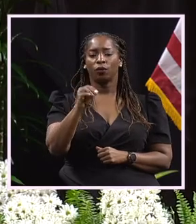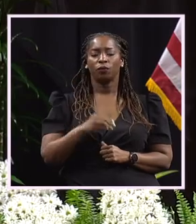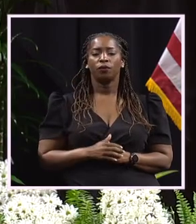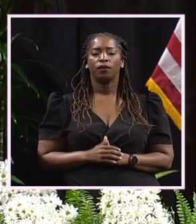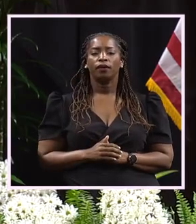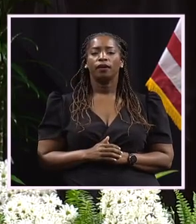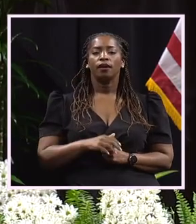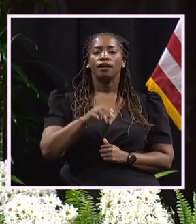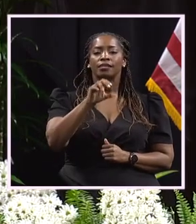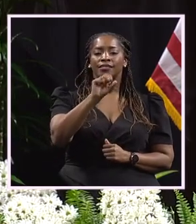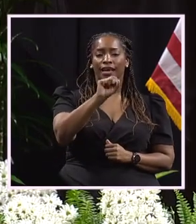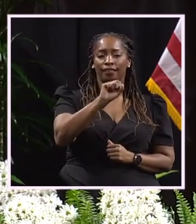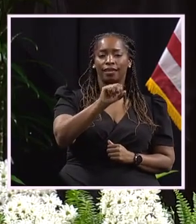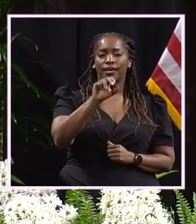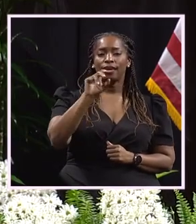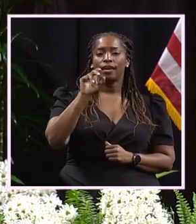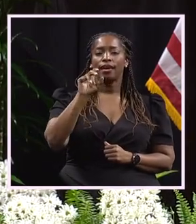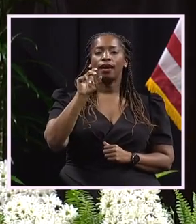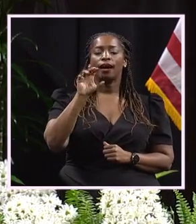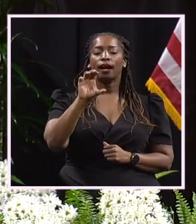Santi Cavina,